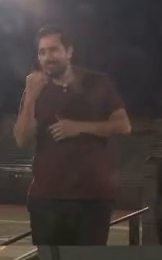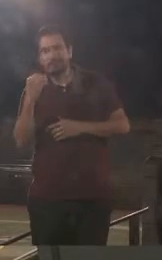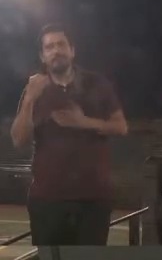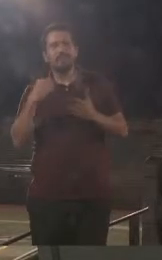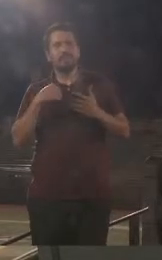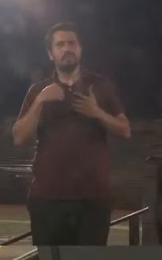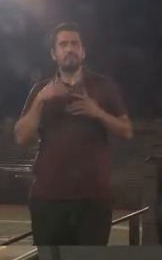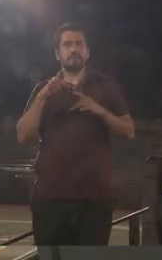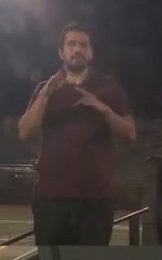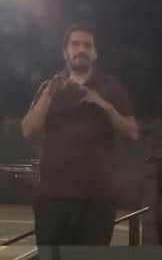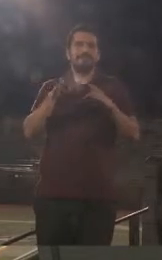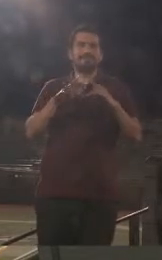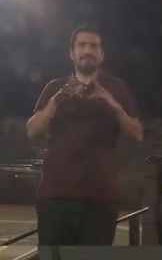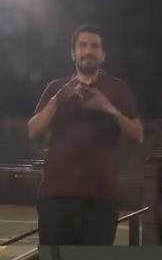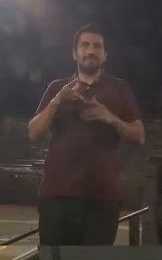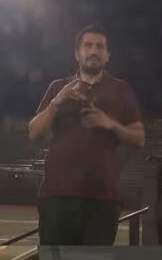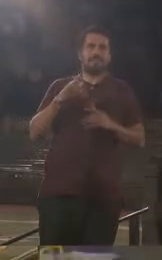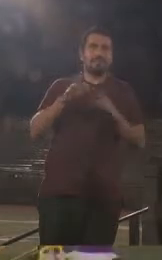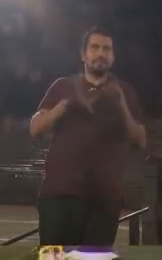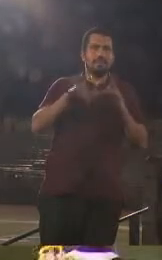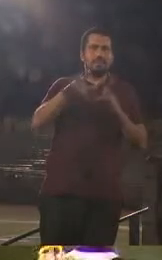to skip your 50th exam with Catala.